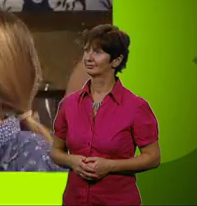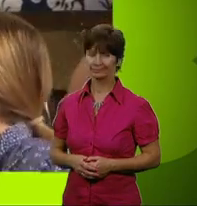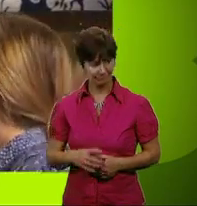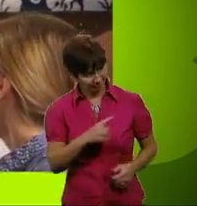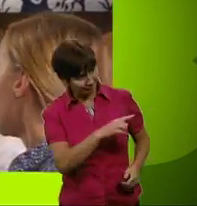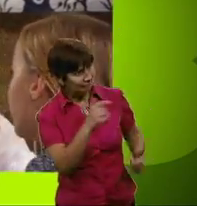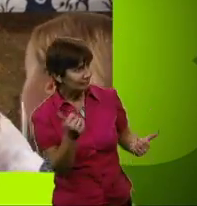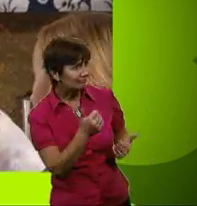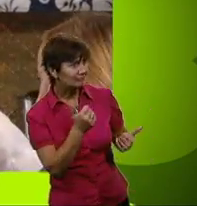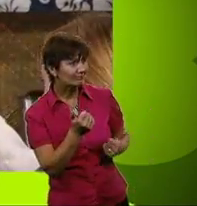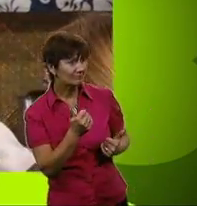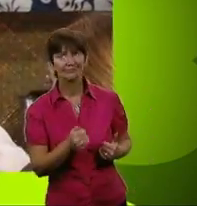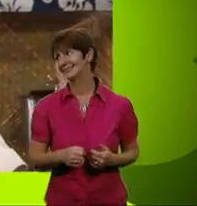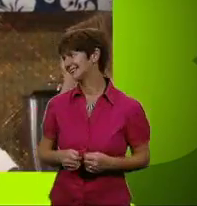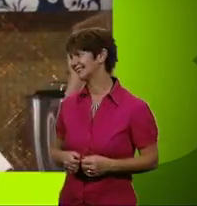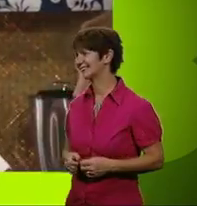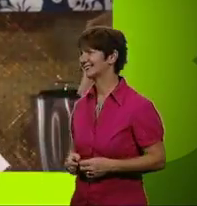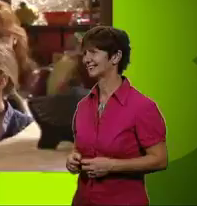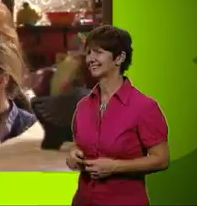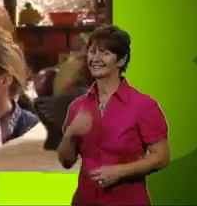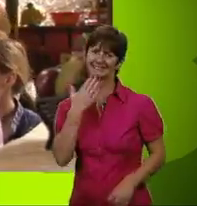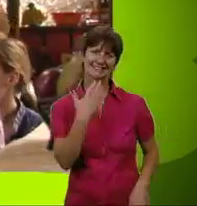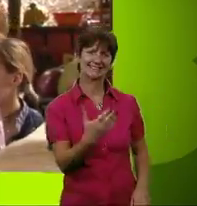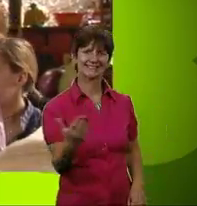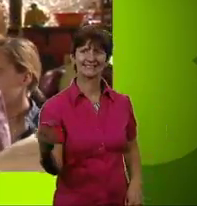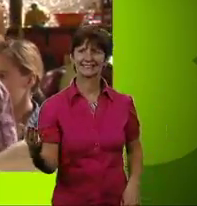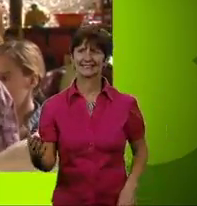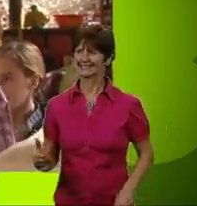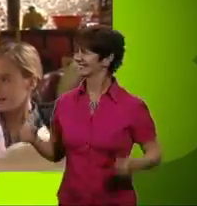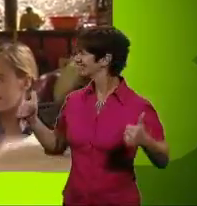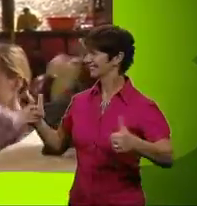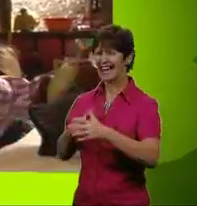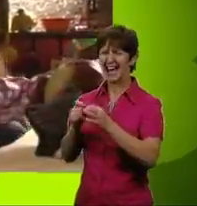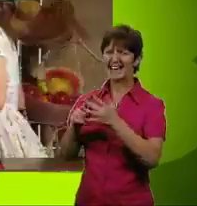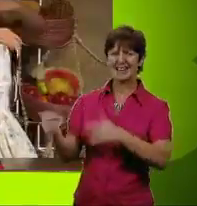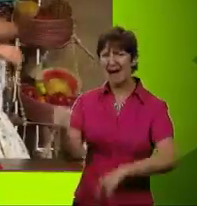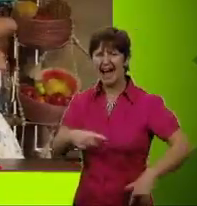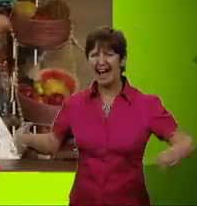You okay? Yeah, thanks. Abby's back!